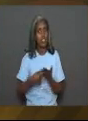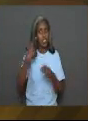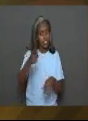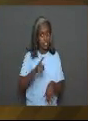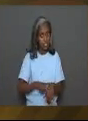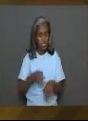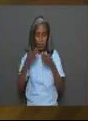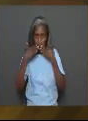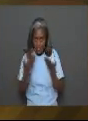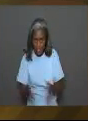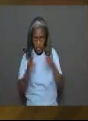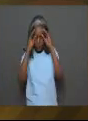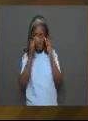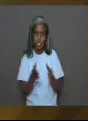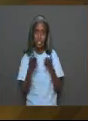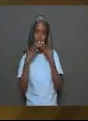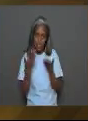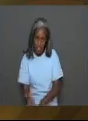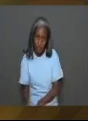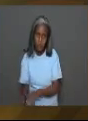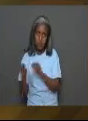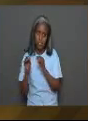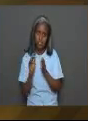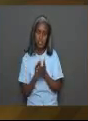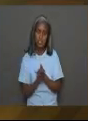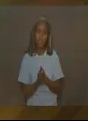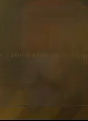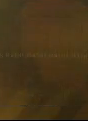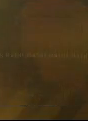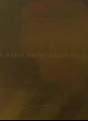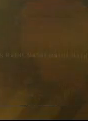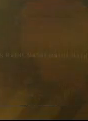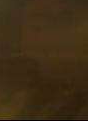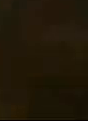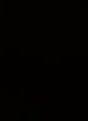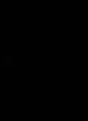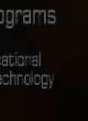derivatives. Until then, thank you, teacher. Thank you, students.